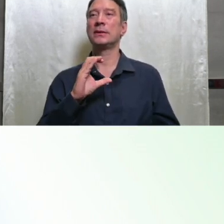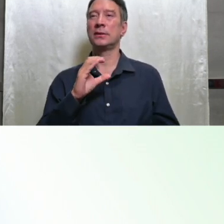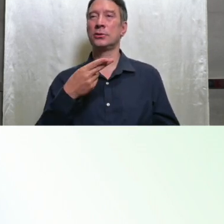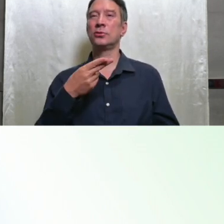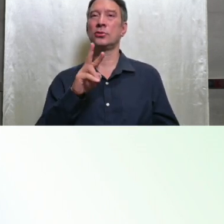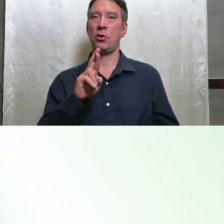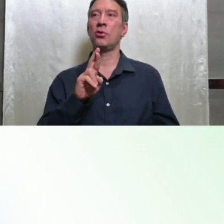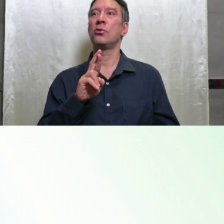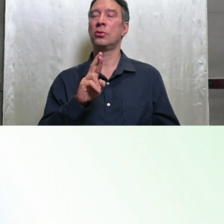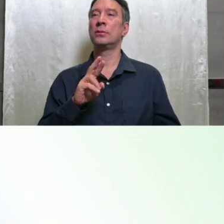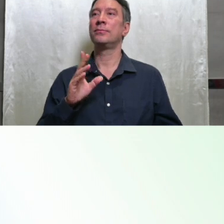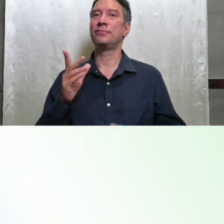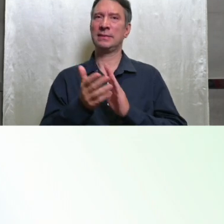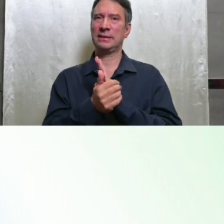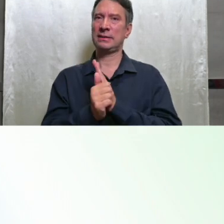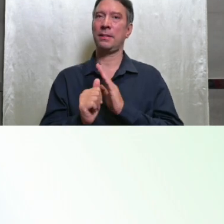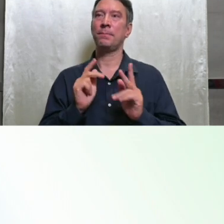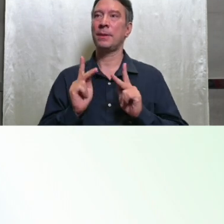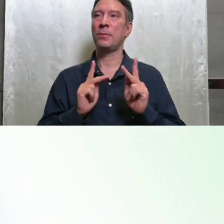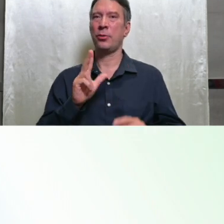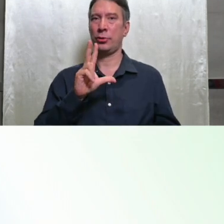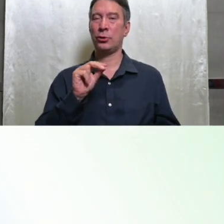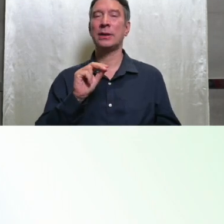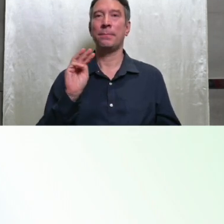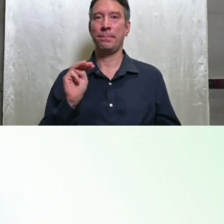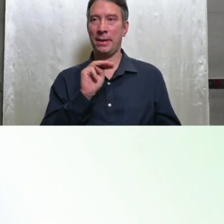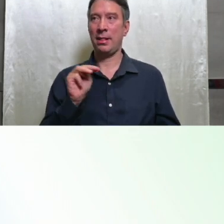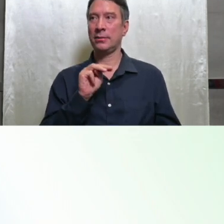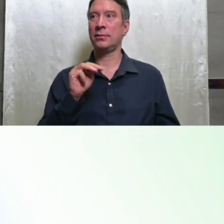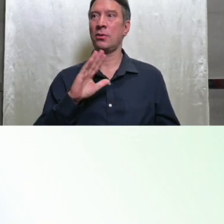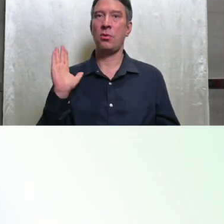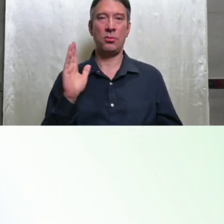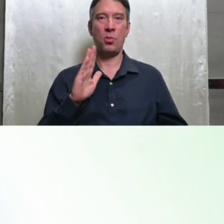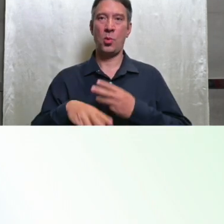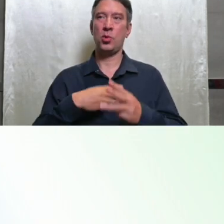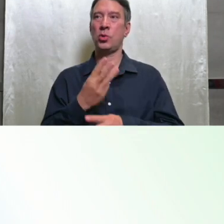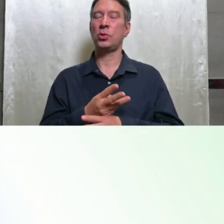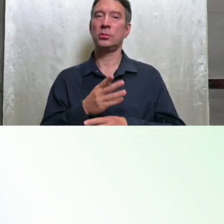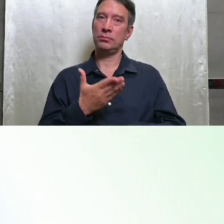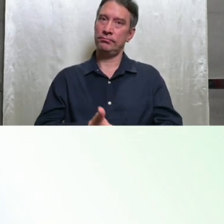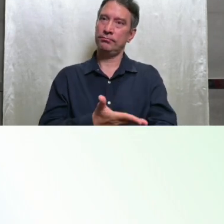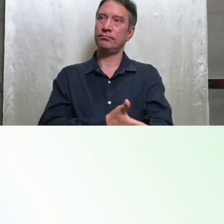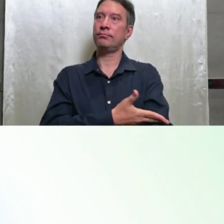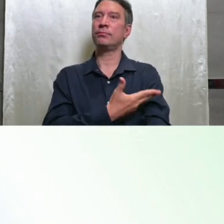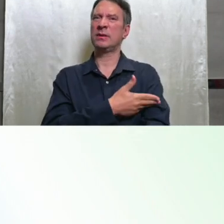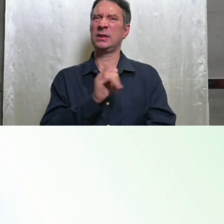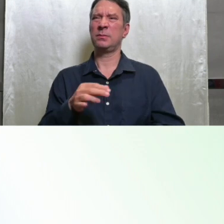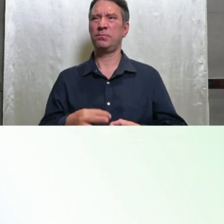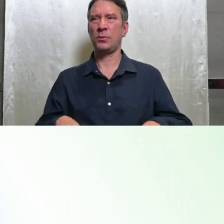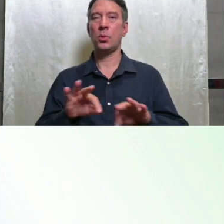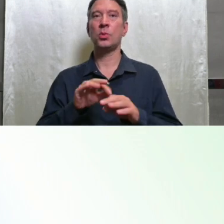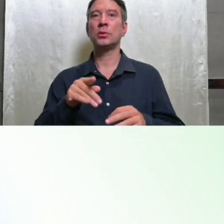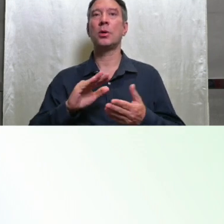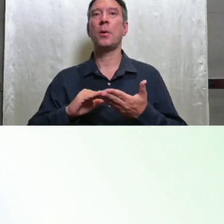by 2030 with a focus on underrepresented communities. Okay, so this is a